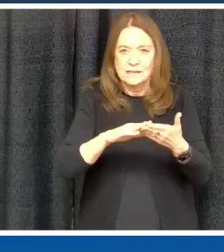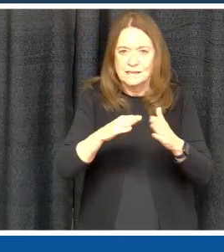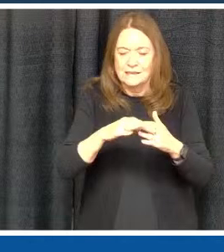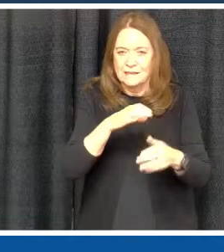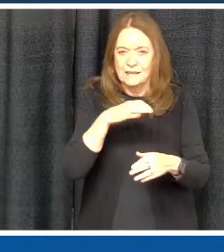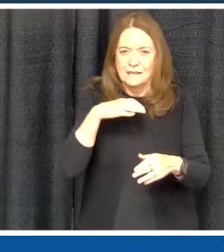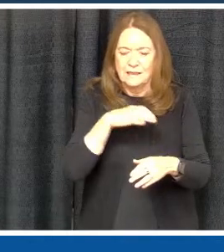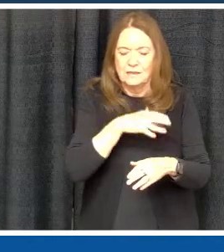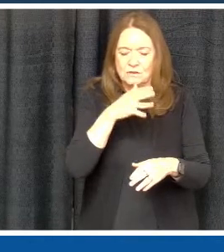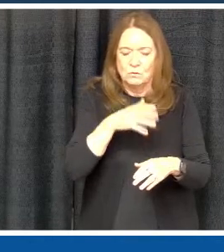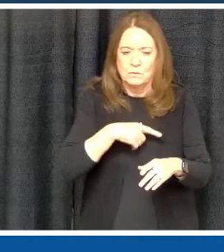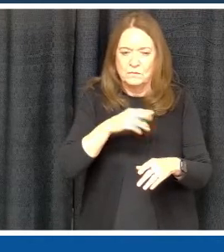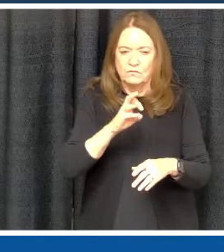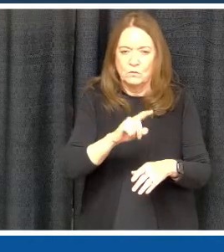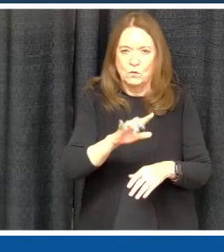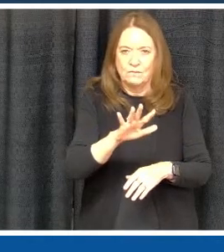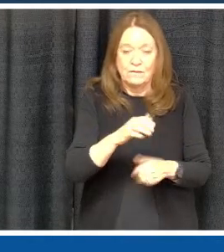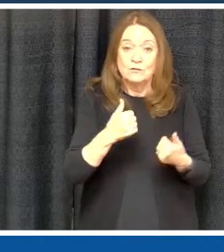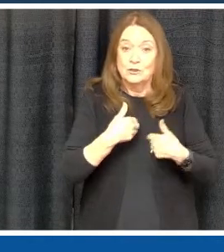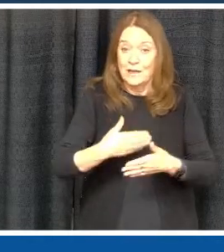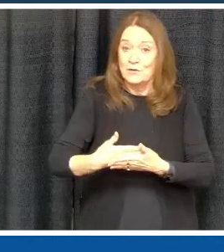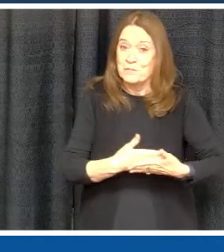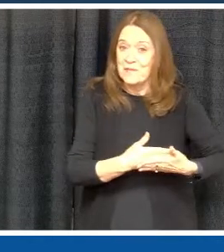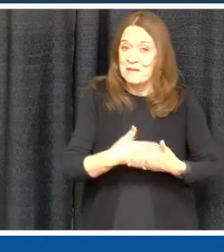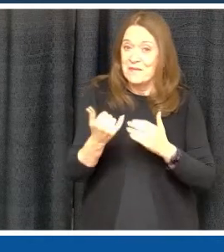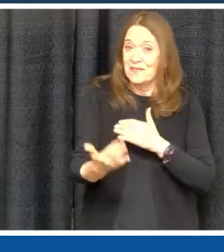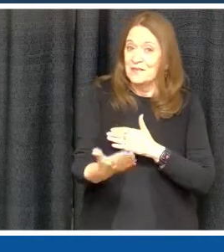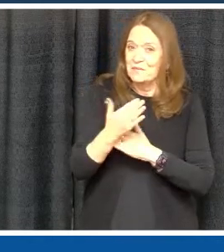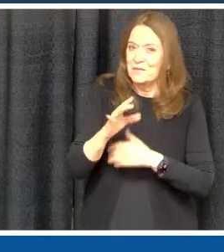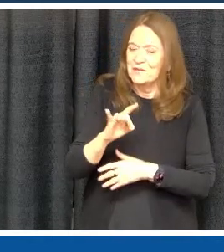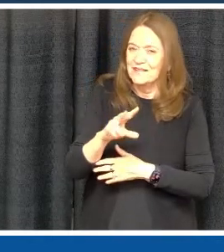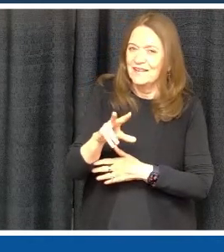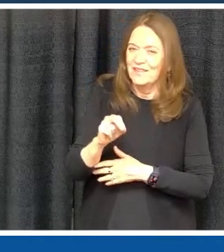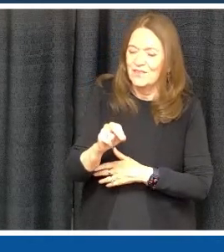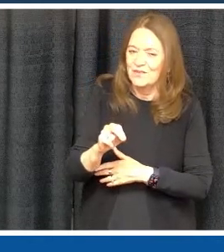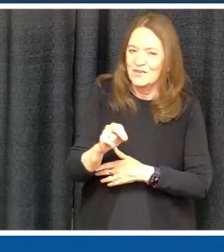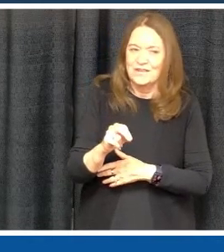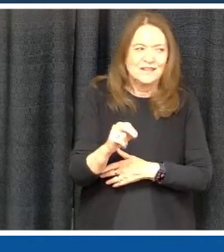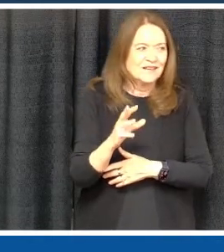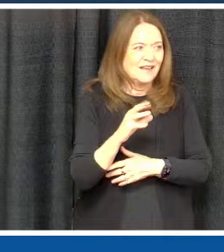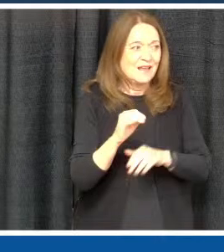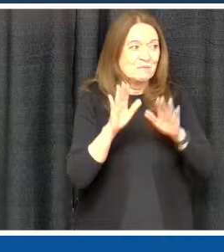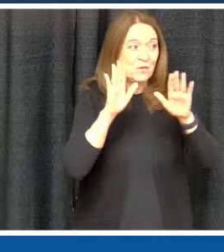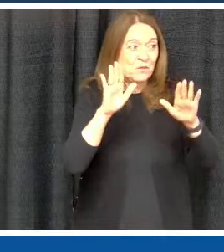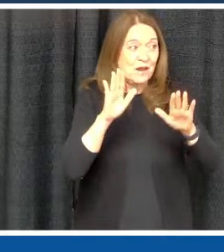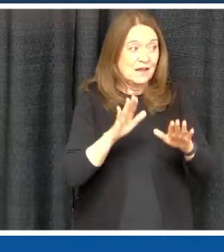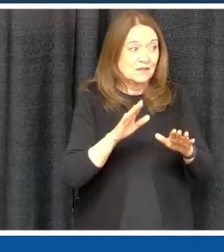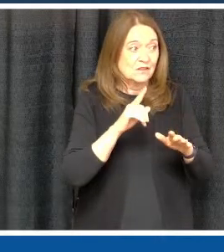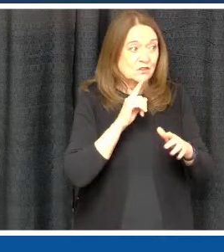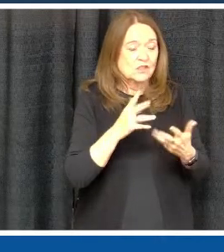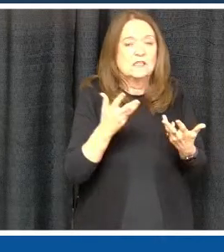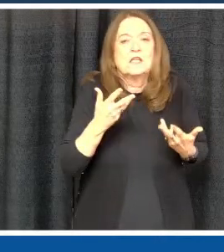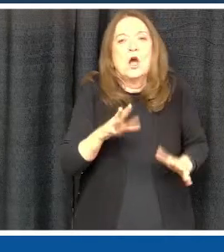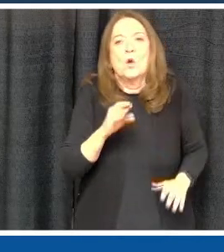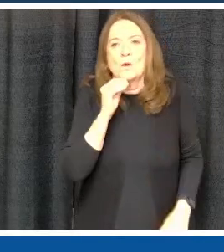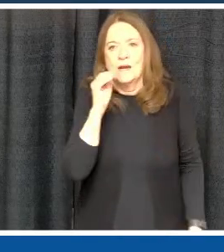5, she did have her baby girl this morning at 8:30, and miraculously, she is already at home,